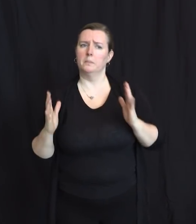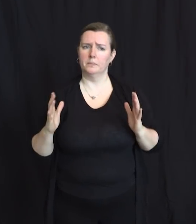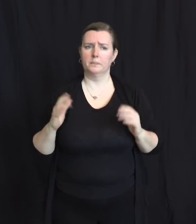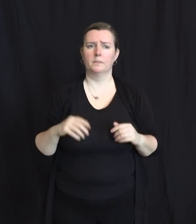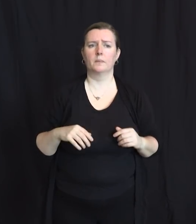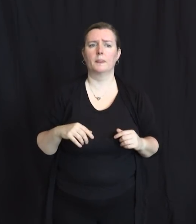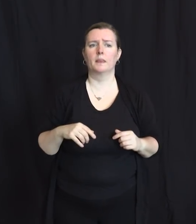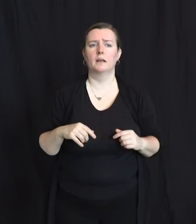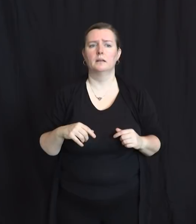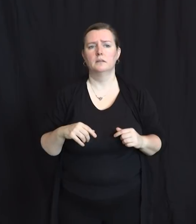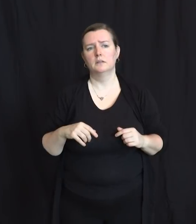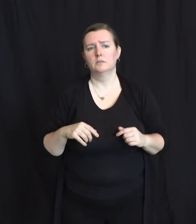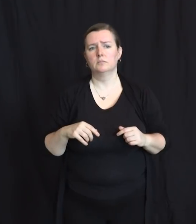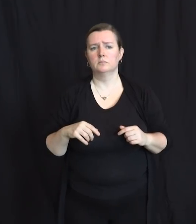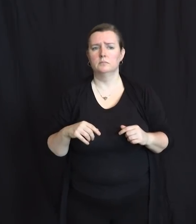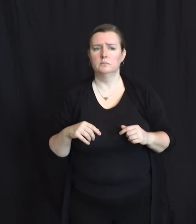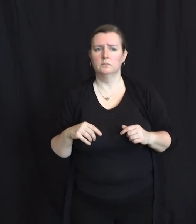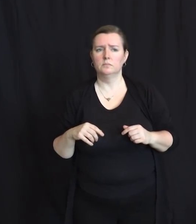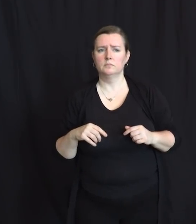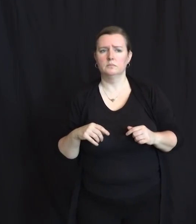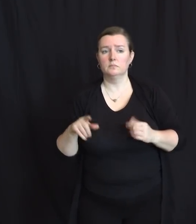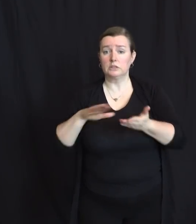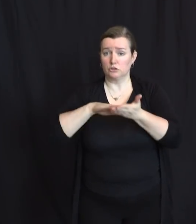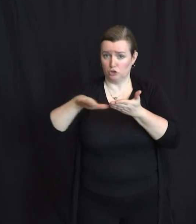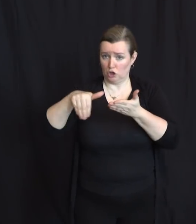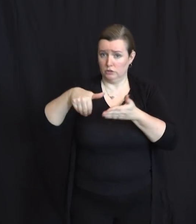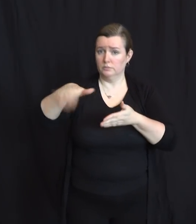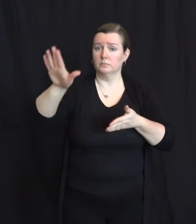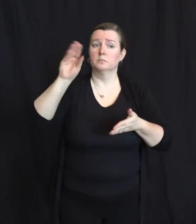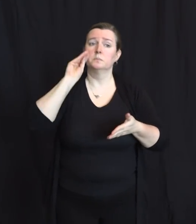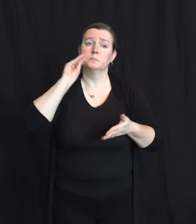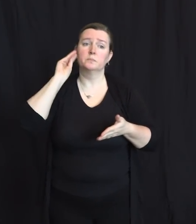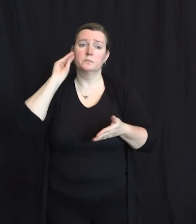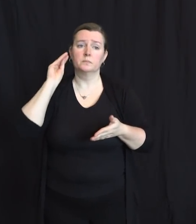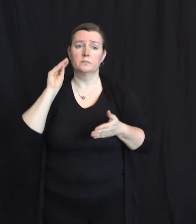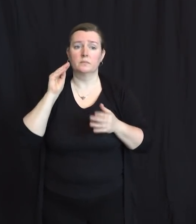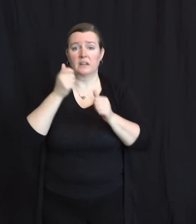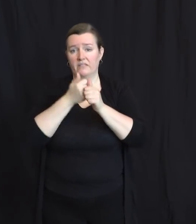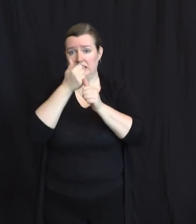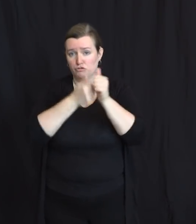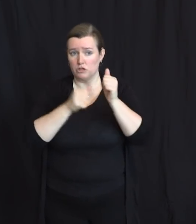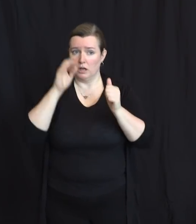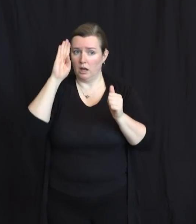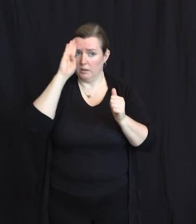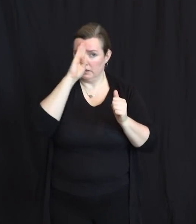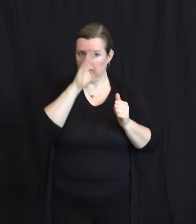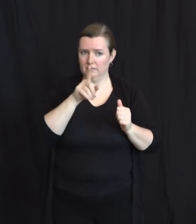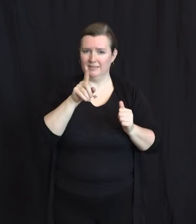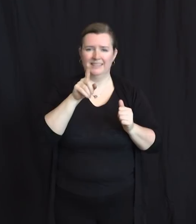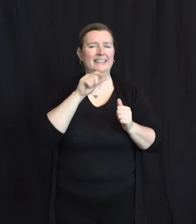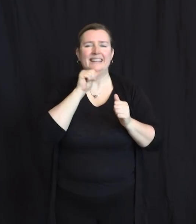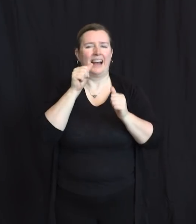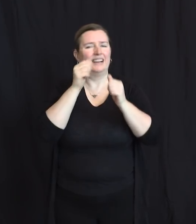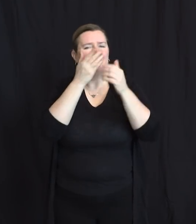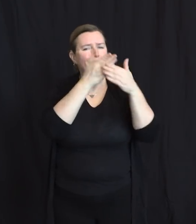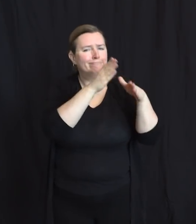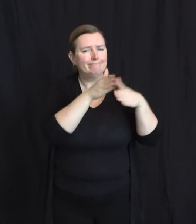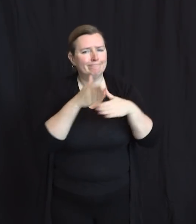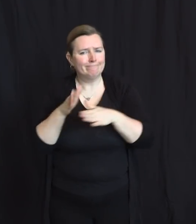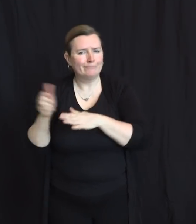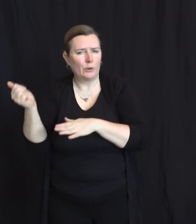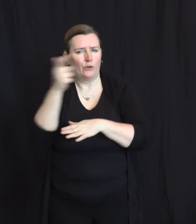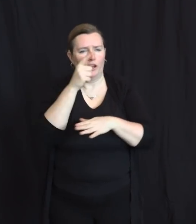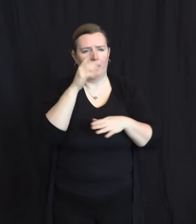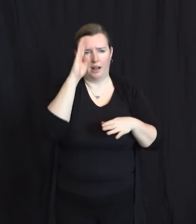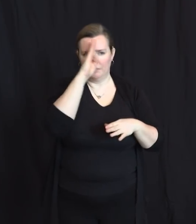discharge data by location. We are still looking into that, and as soon as we can get that from the discharge data set, we will share that with